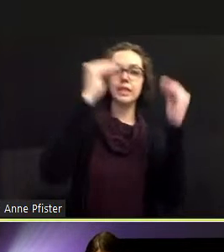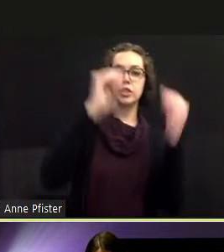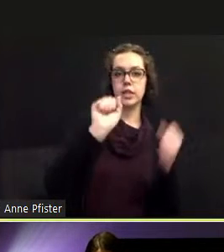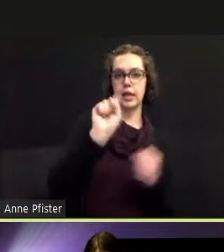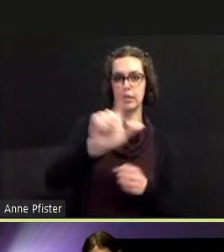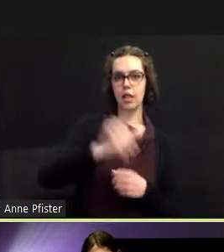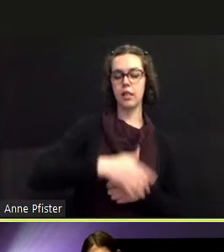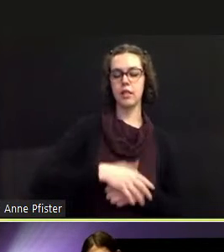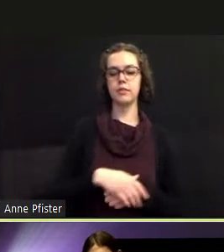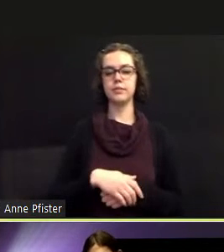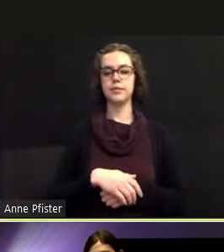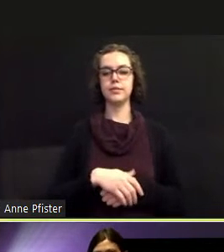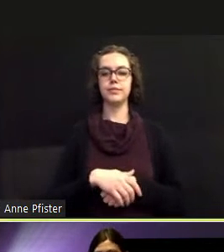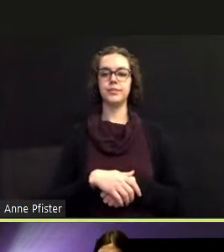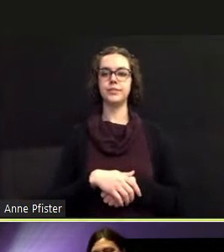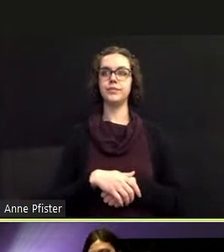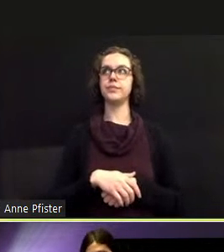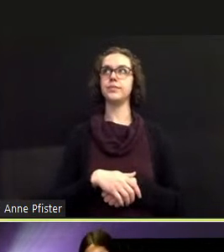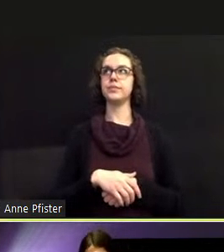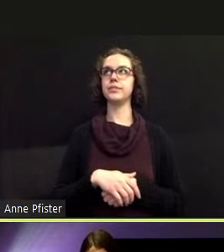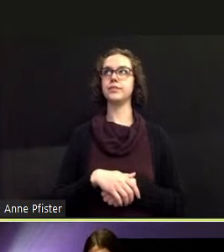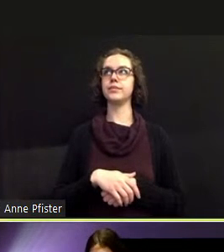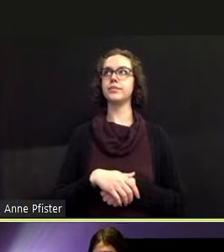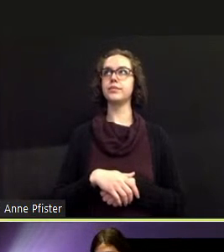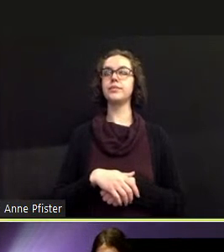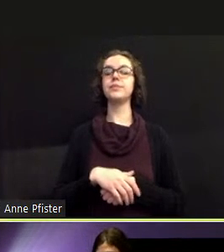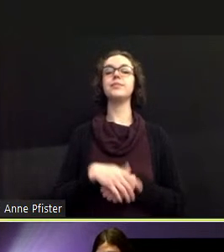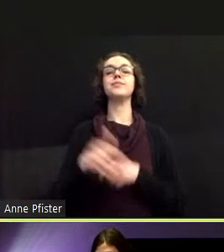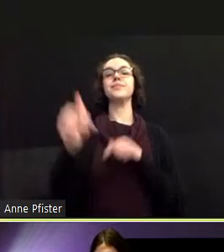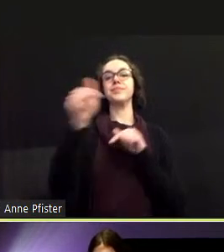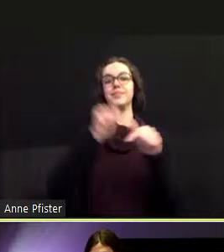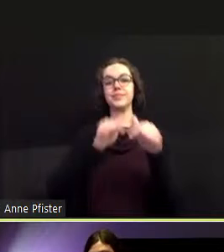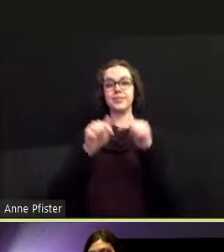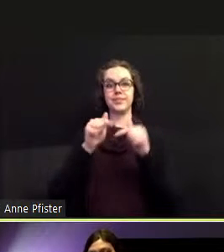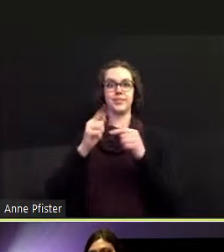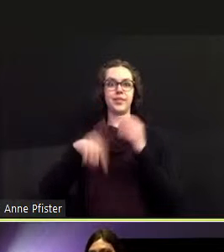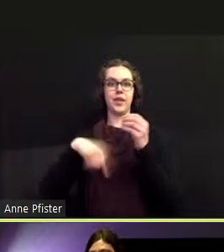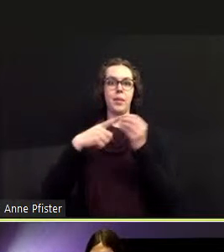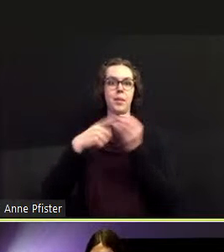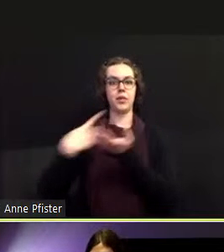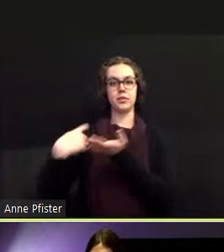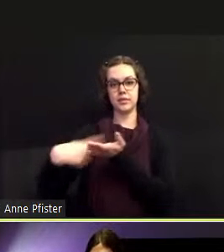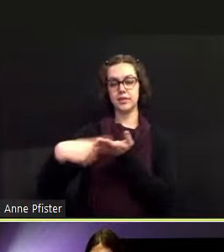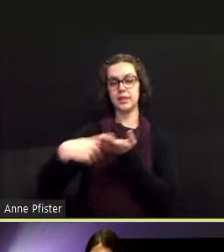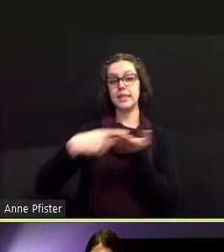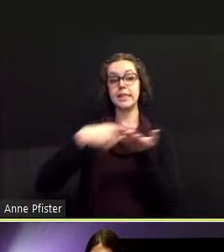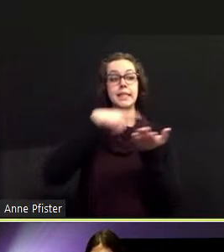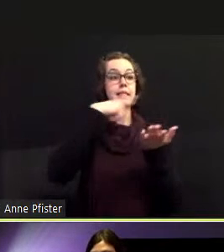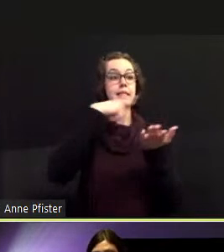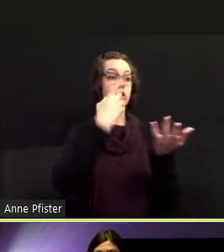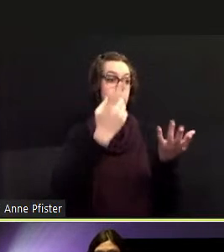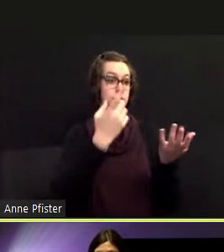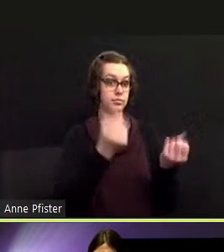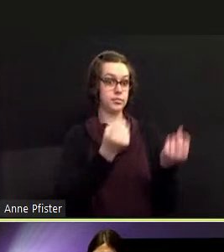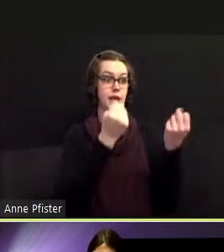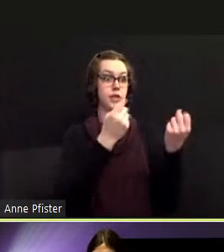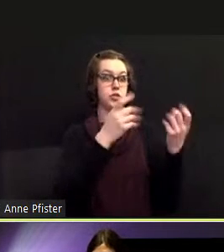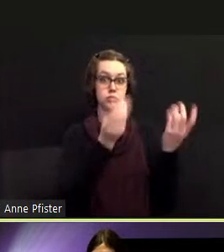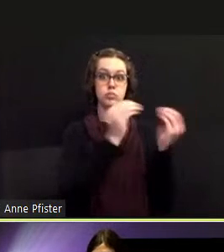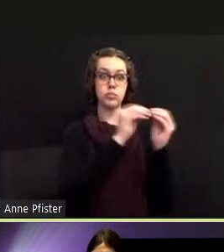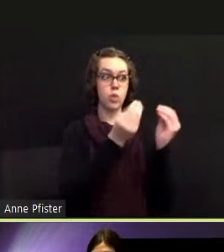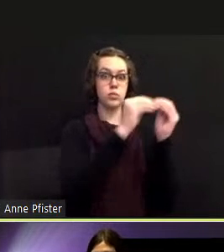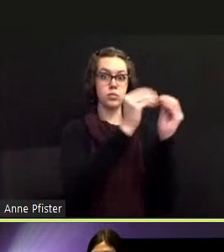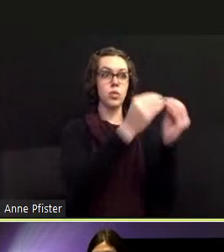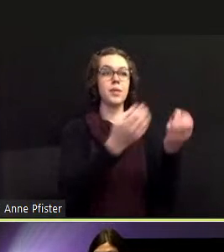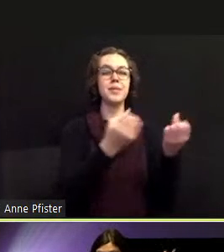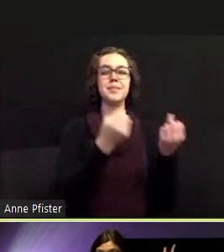as well. So to return to the above discussion of the increase in hearing signers, many of them in fact don't learn